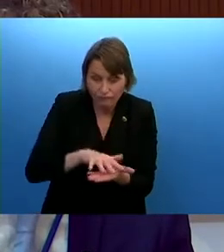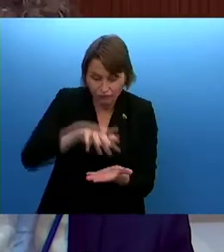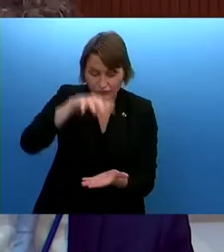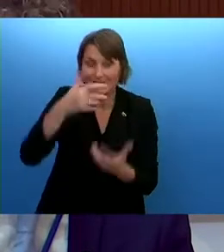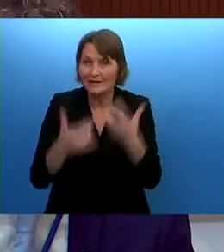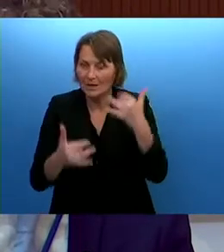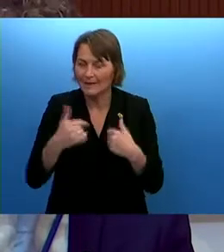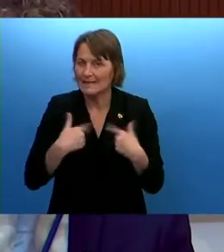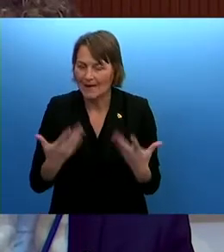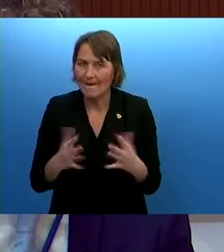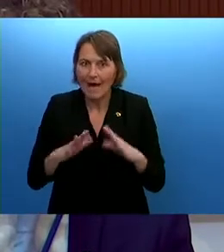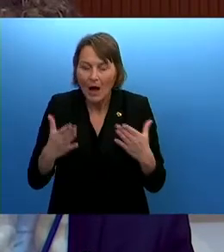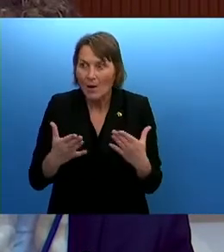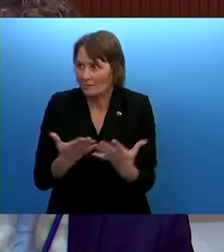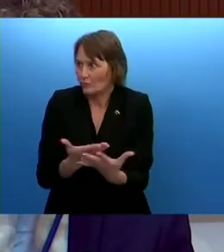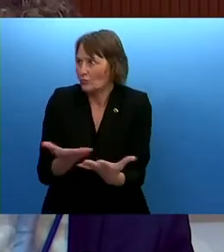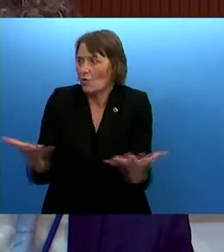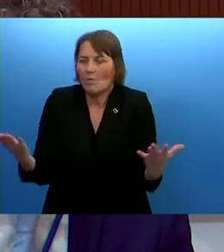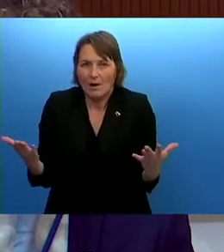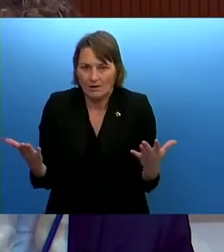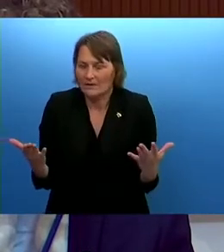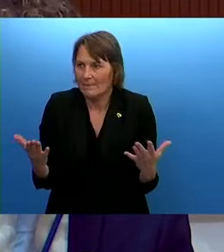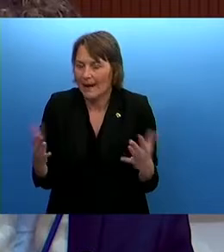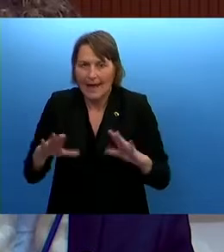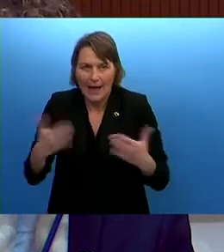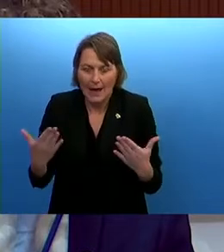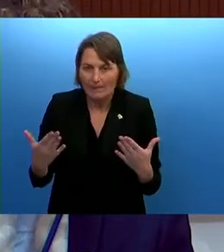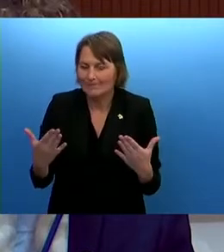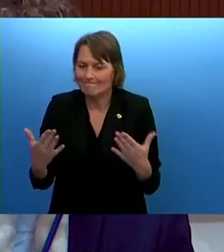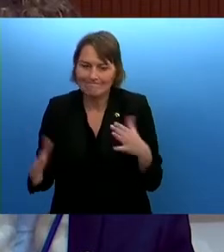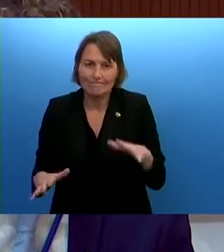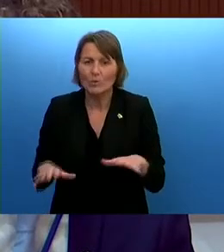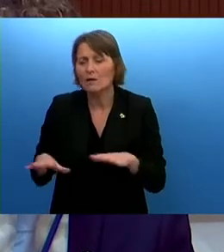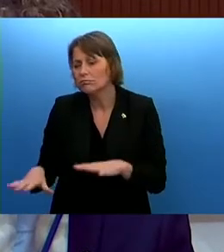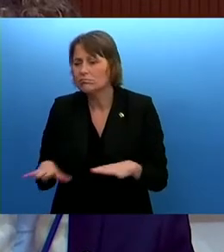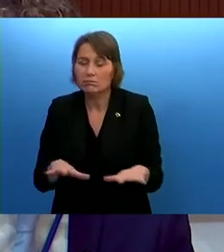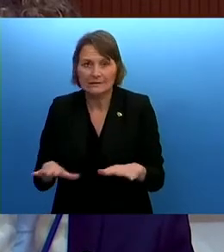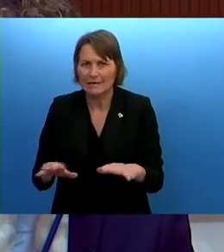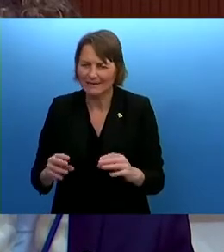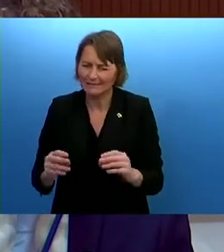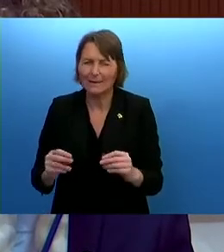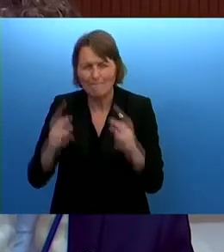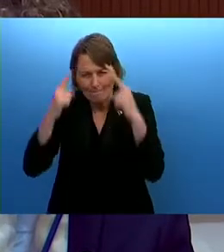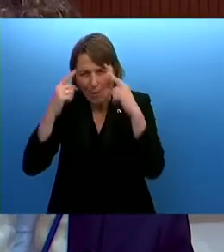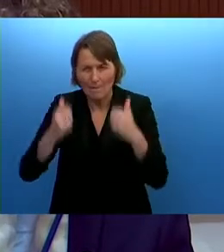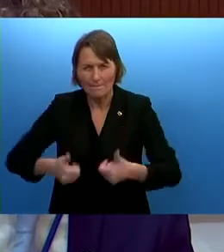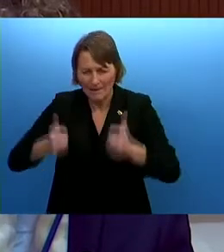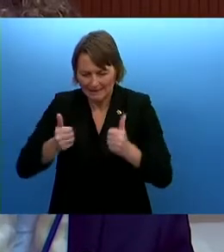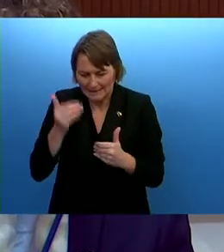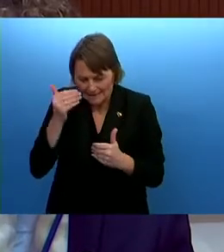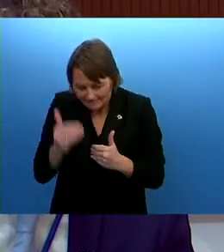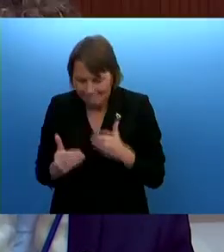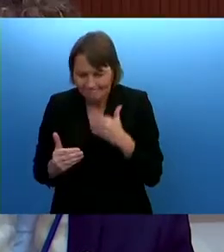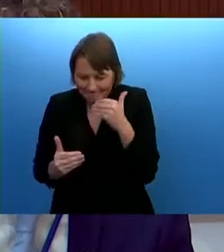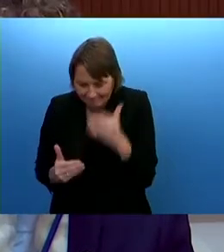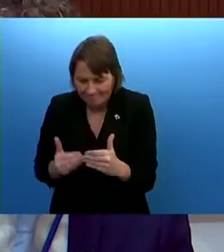we have the opportunity to do this, but we have not done it in any systematic way. So I think what I'd see us